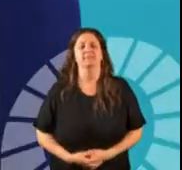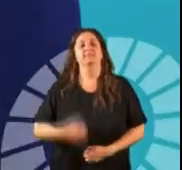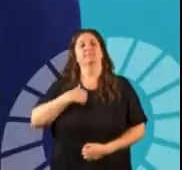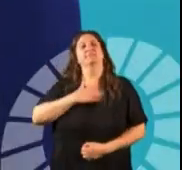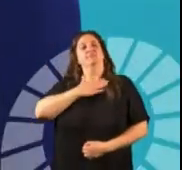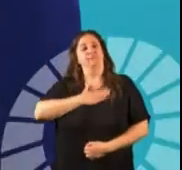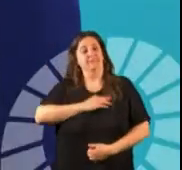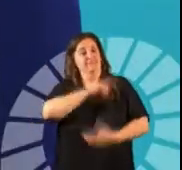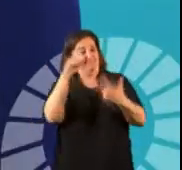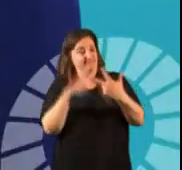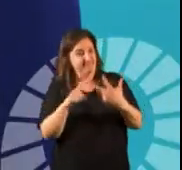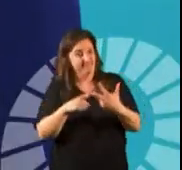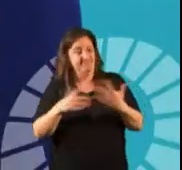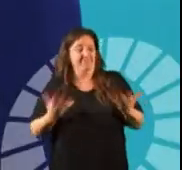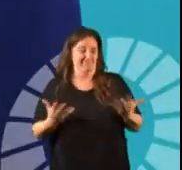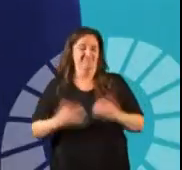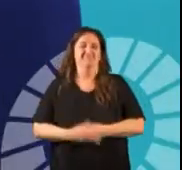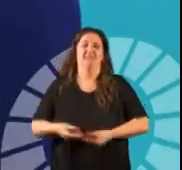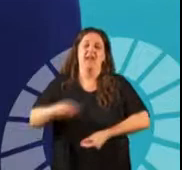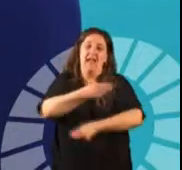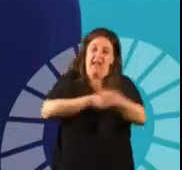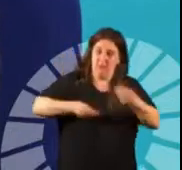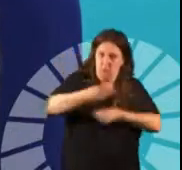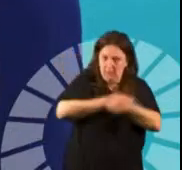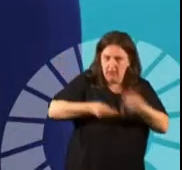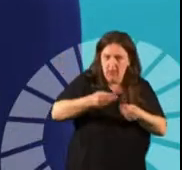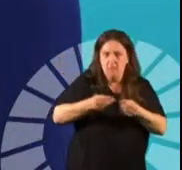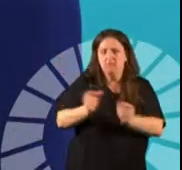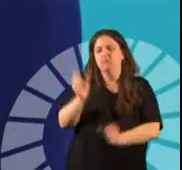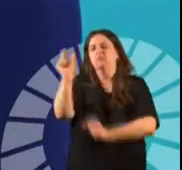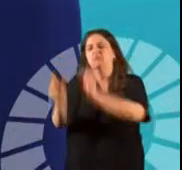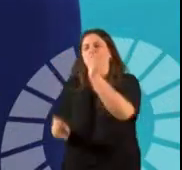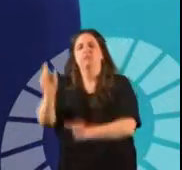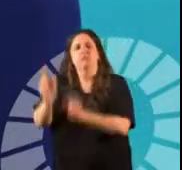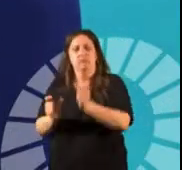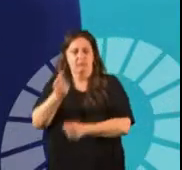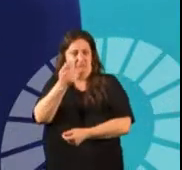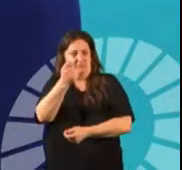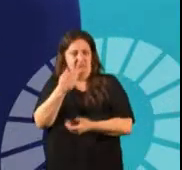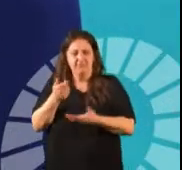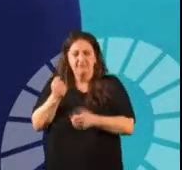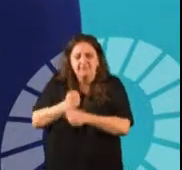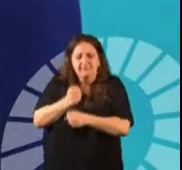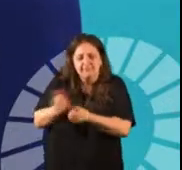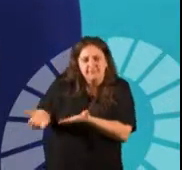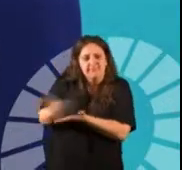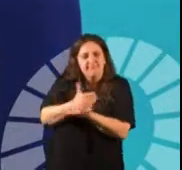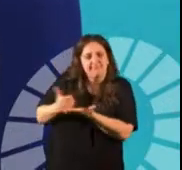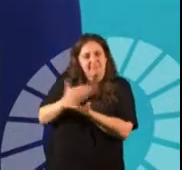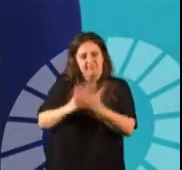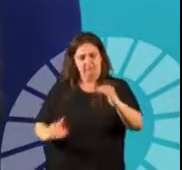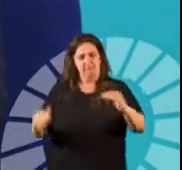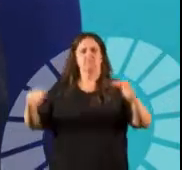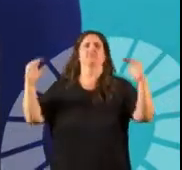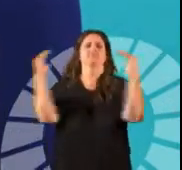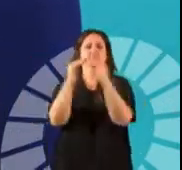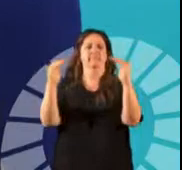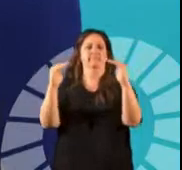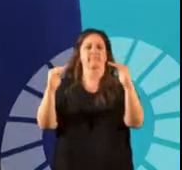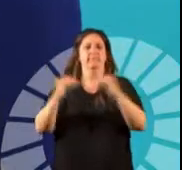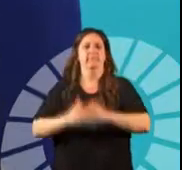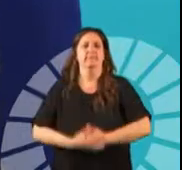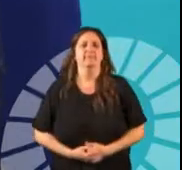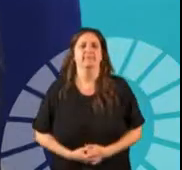economic equality, equal wages. Again, it's a question also of employment, social protection. It's a question